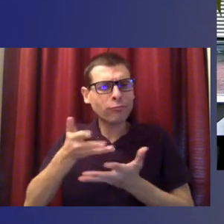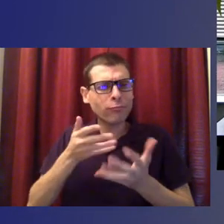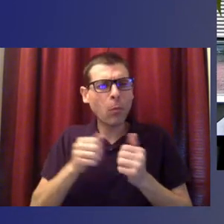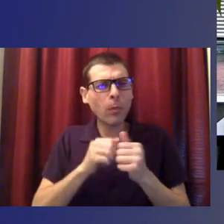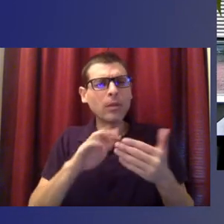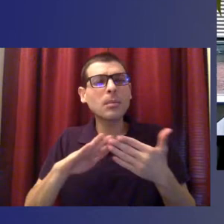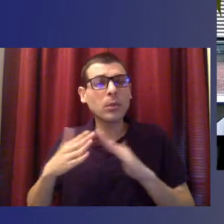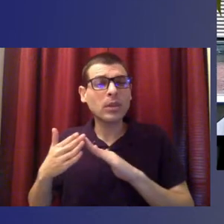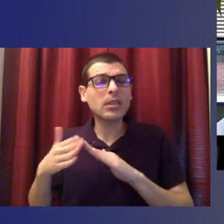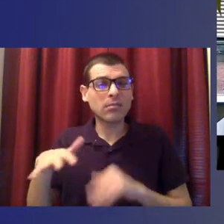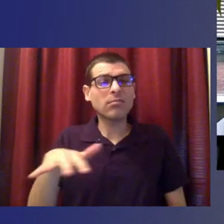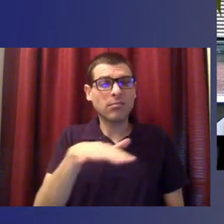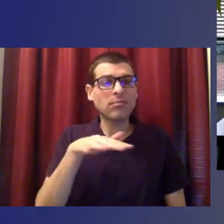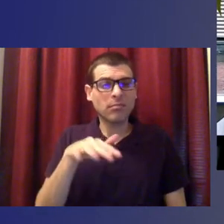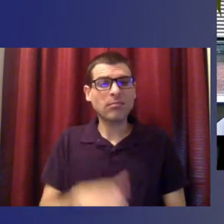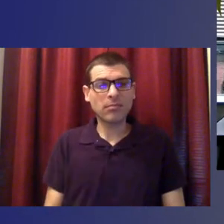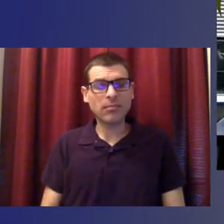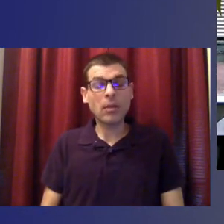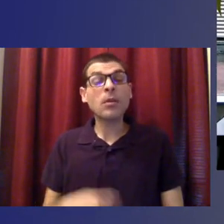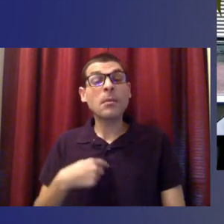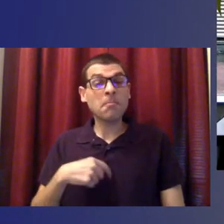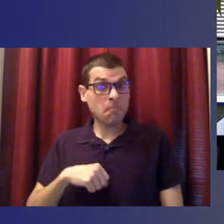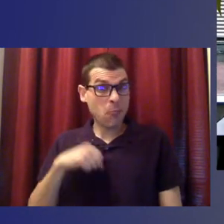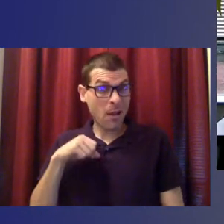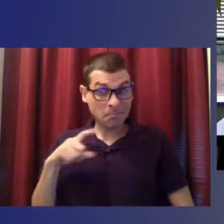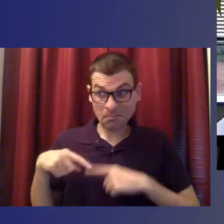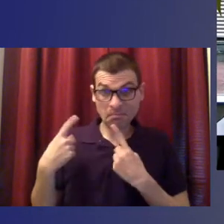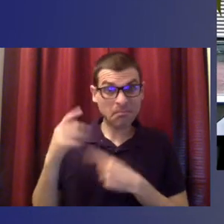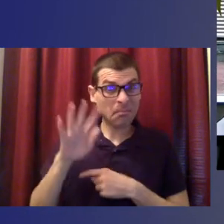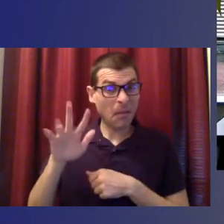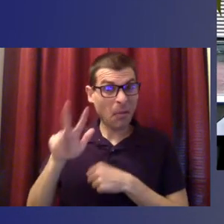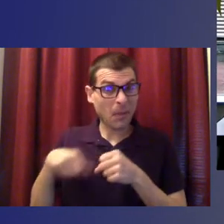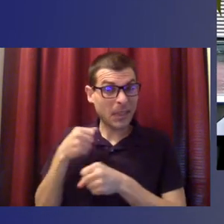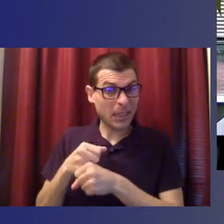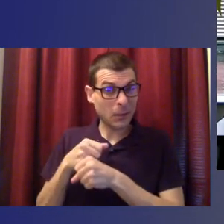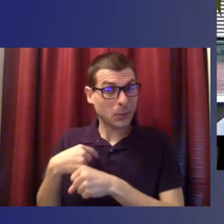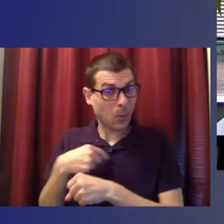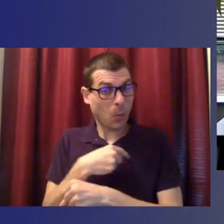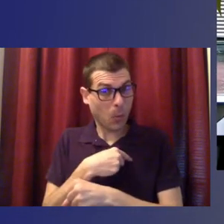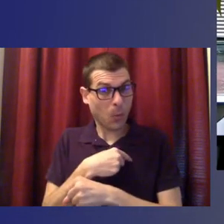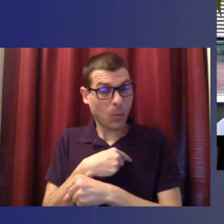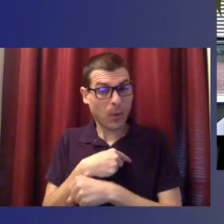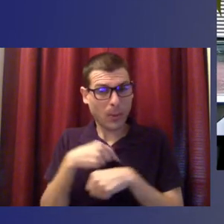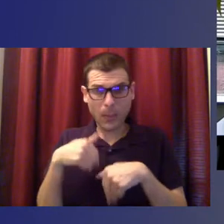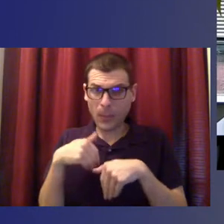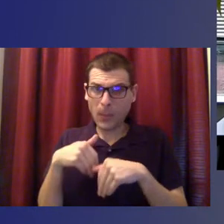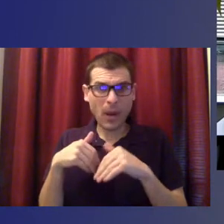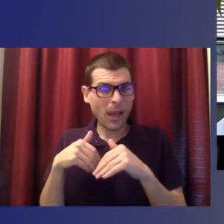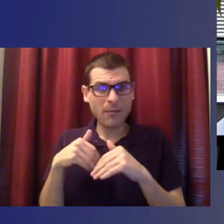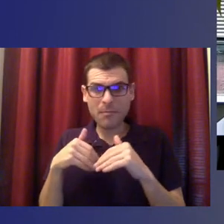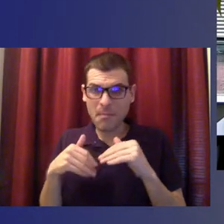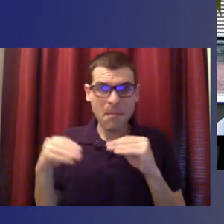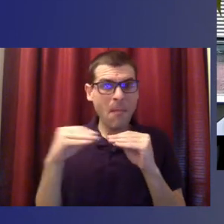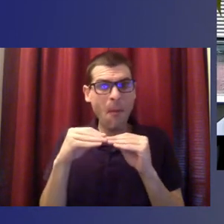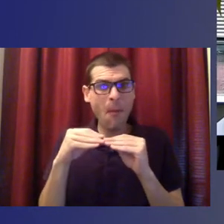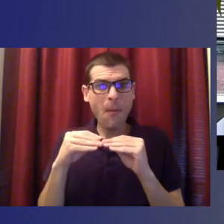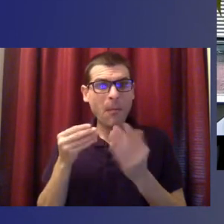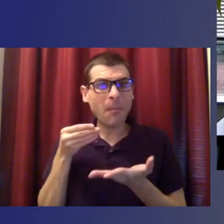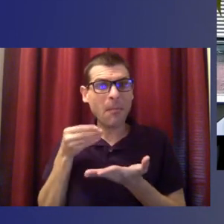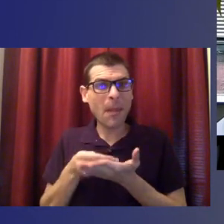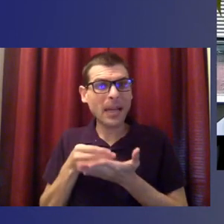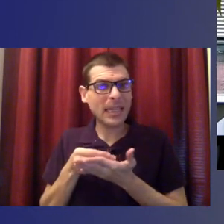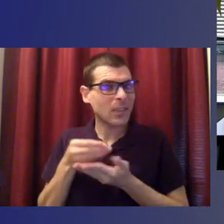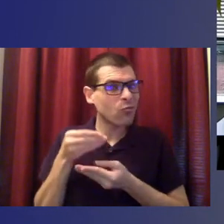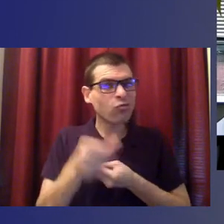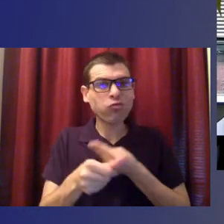proud of is that over the past 3 years, we have increased the amount of dollars that we use that we're sending to culturally